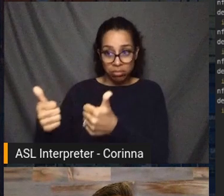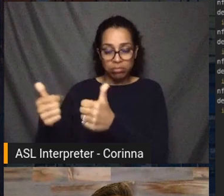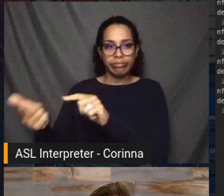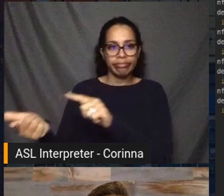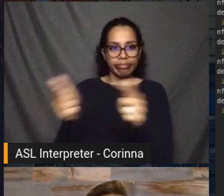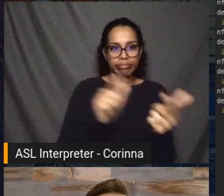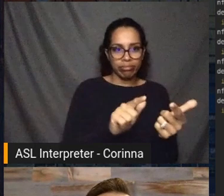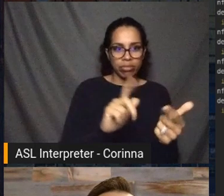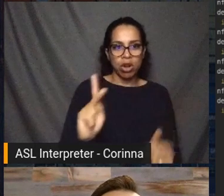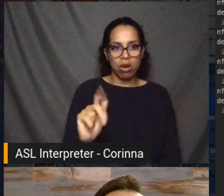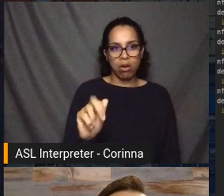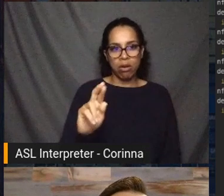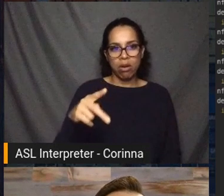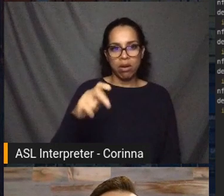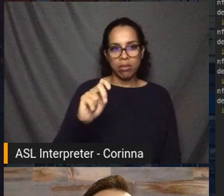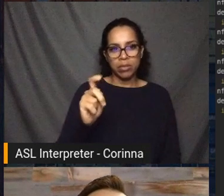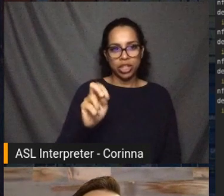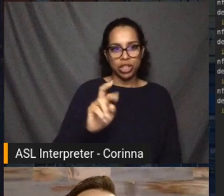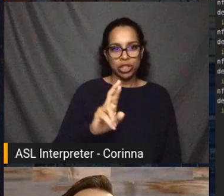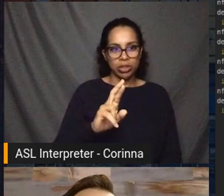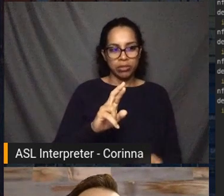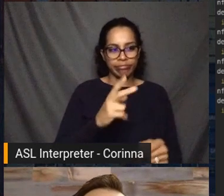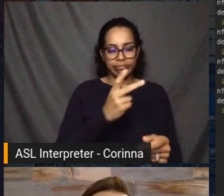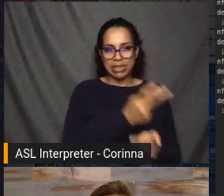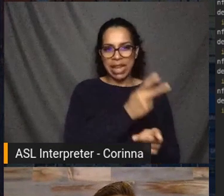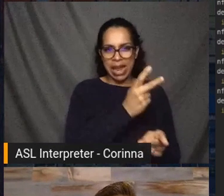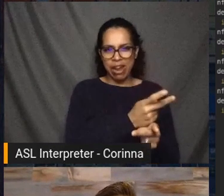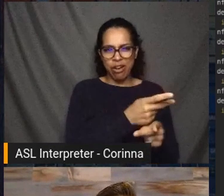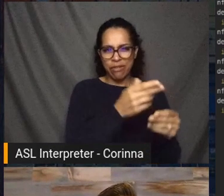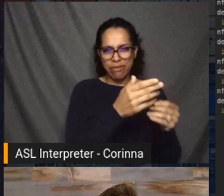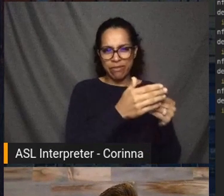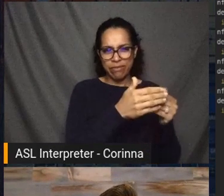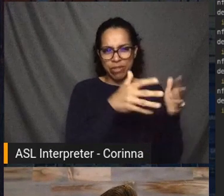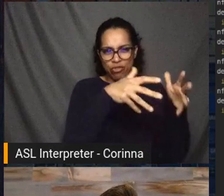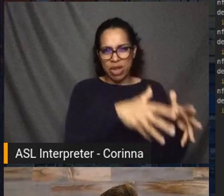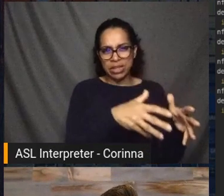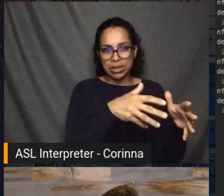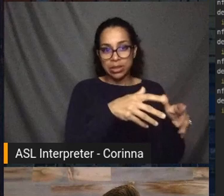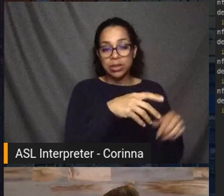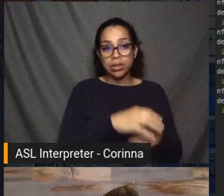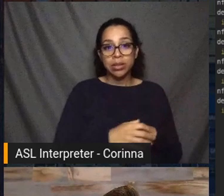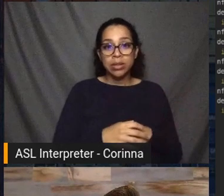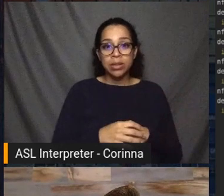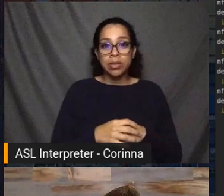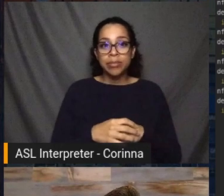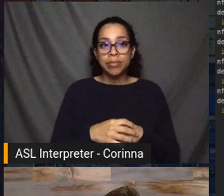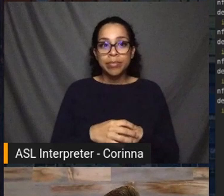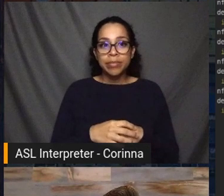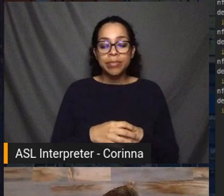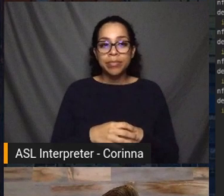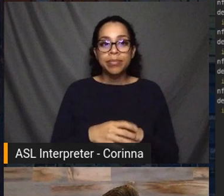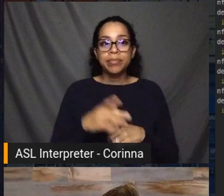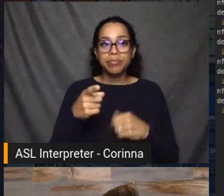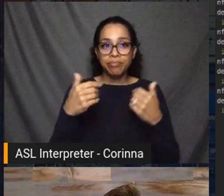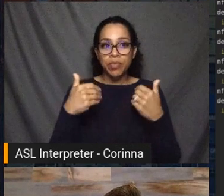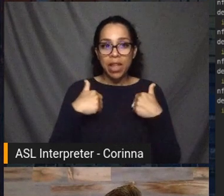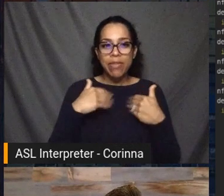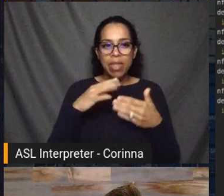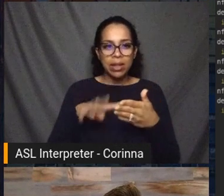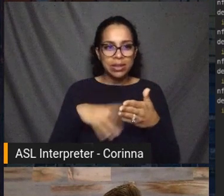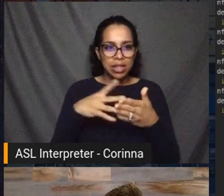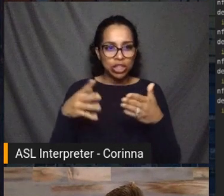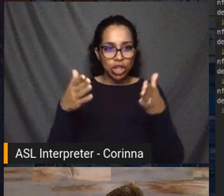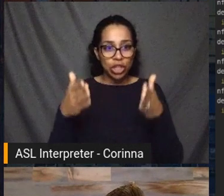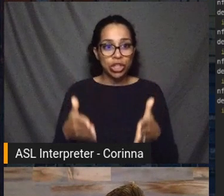same process, we'll see, how Karpenter works in tandem via the scheduler and then the underlying